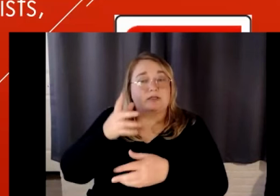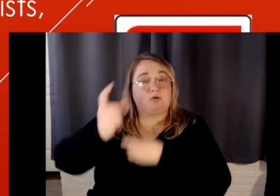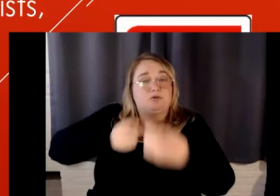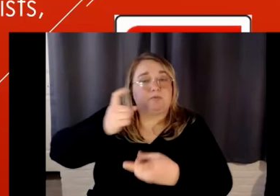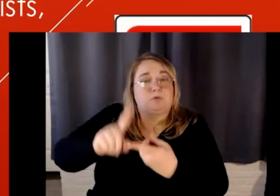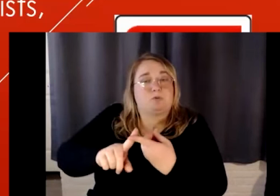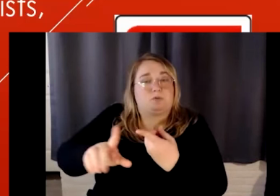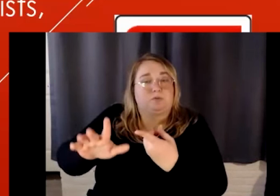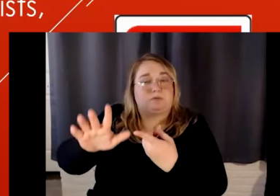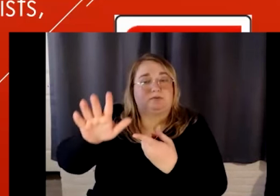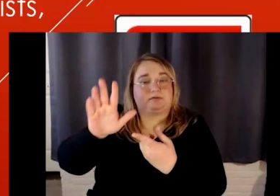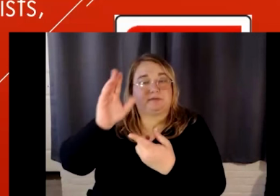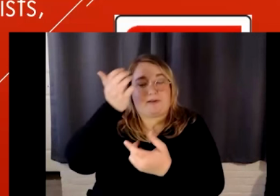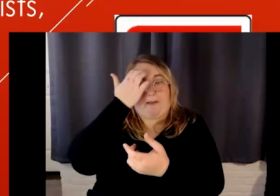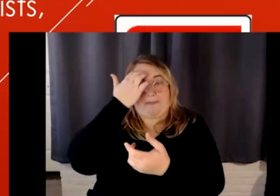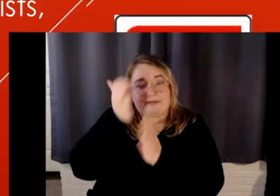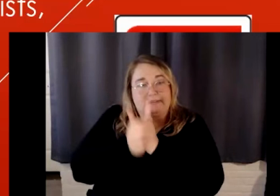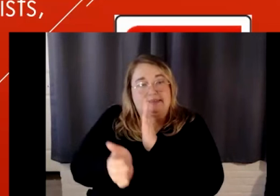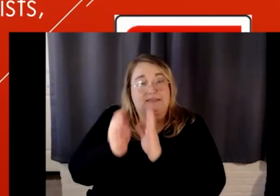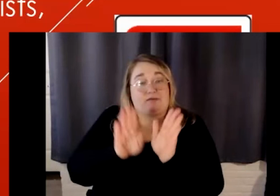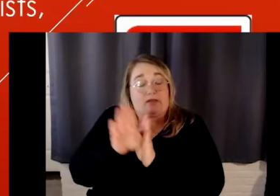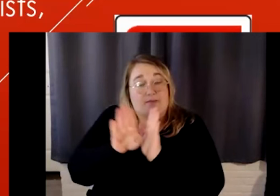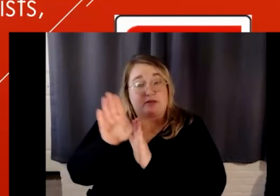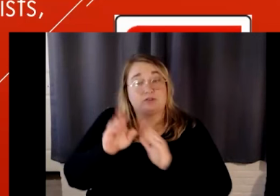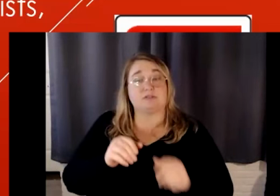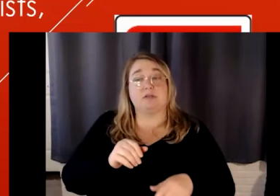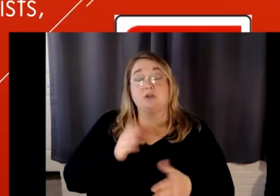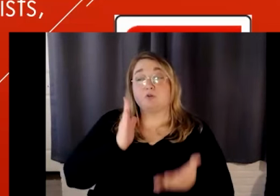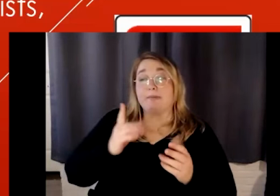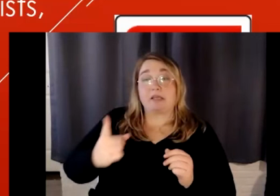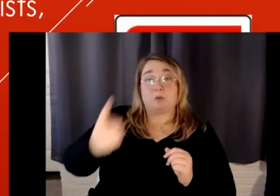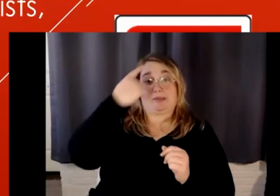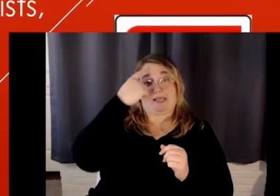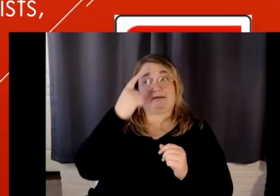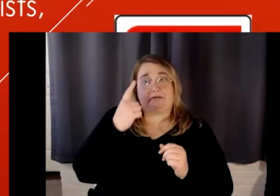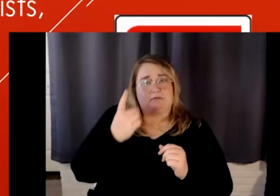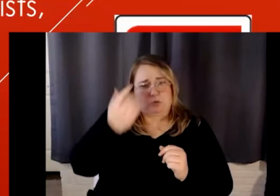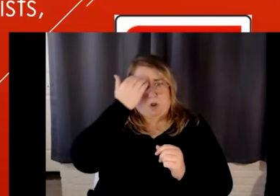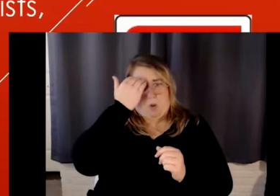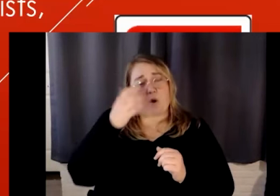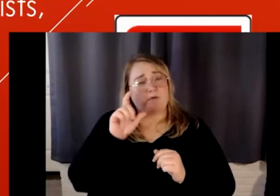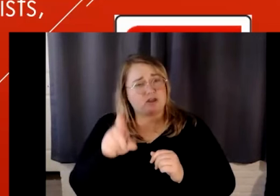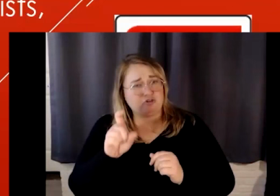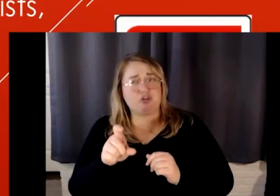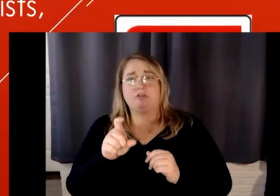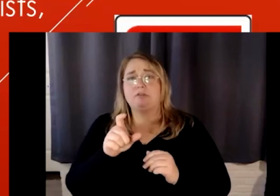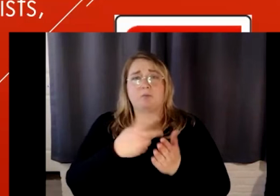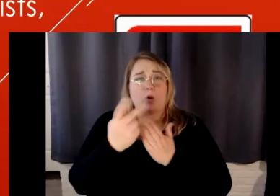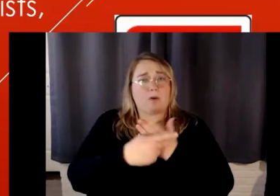you what the competency should be. Oh, they should come out of the program and be able to build it and put a roofing system